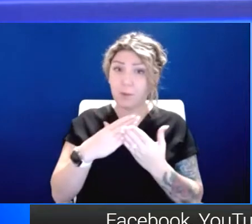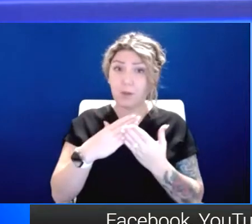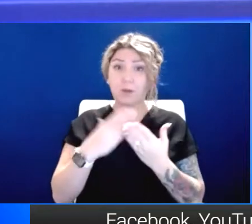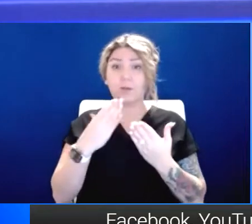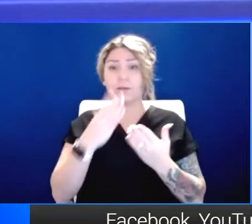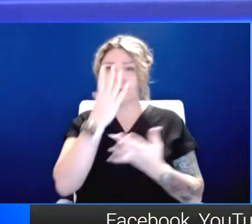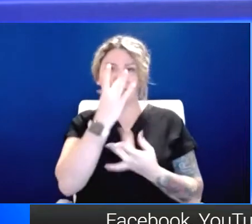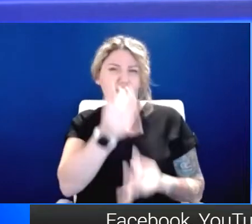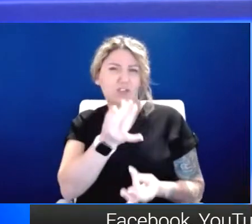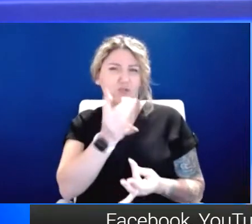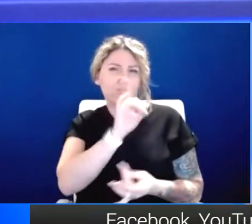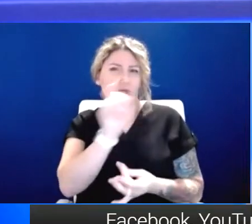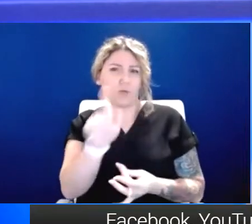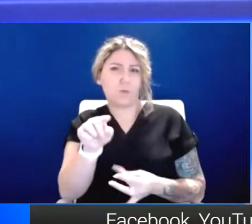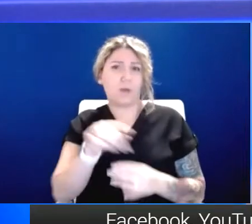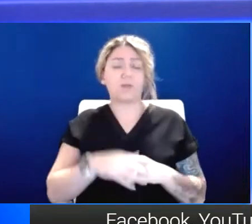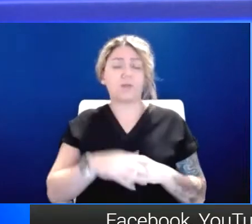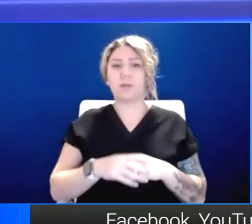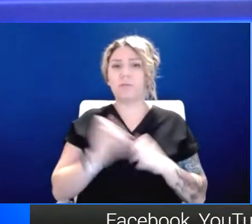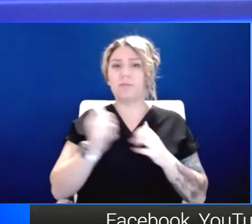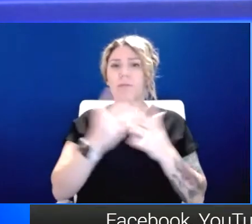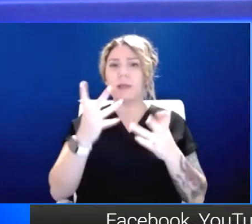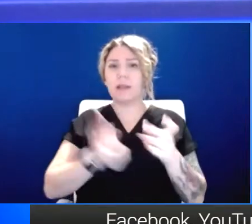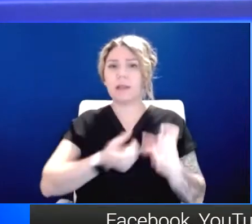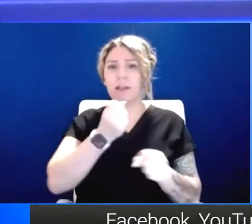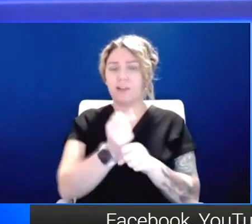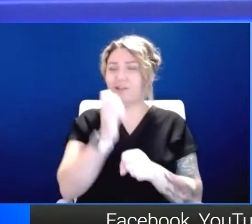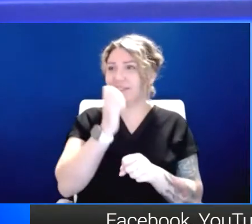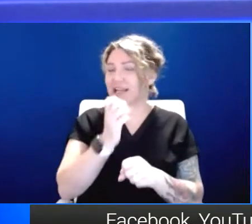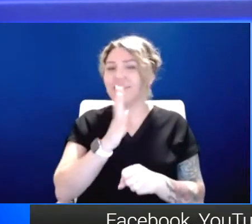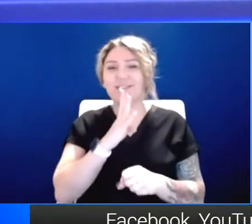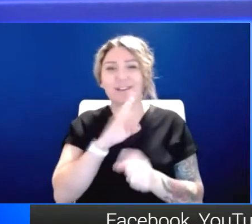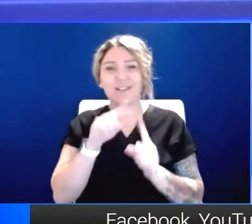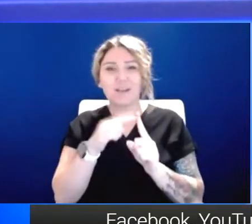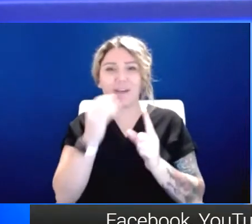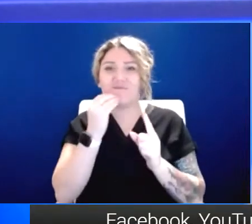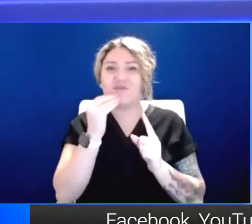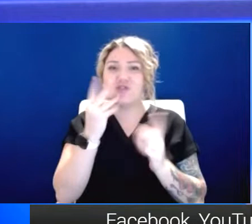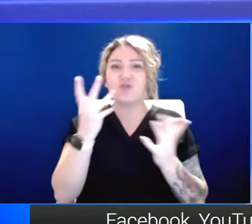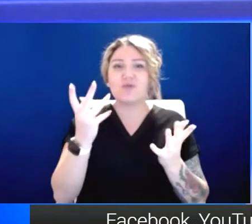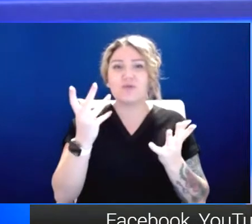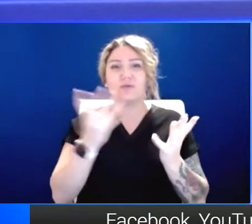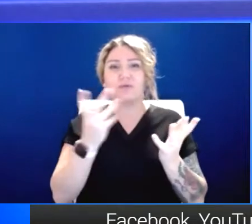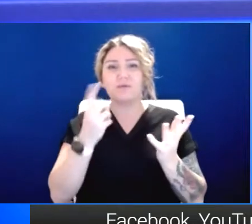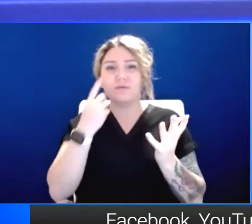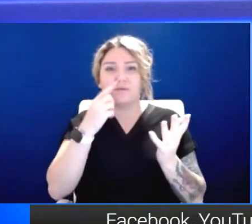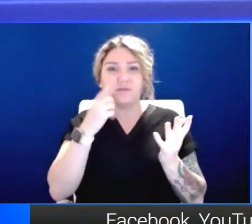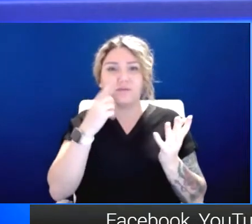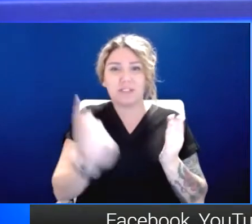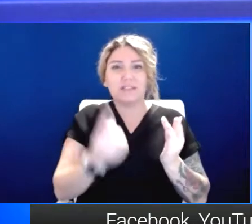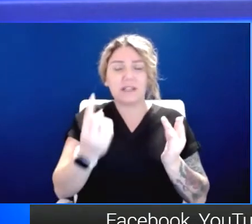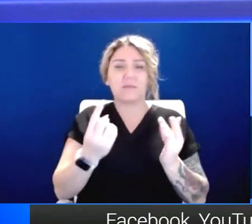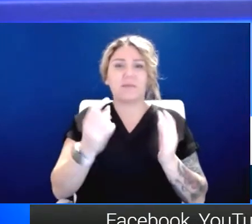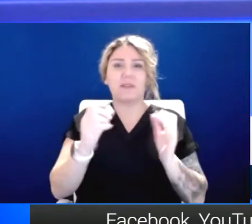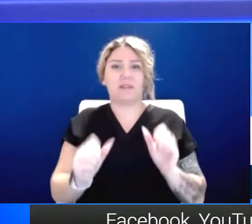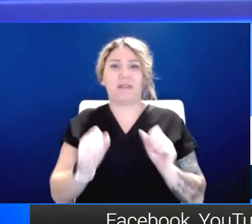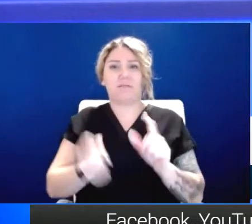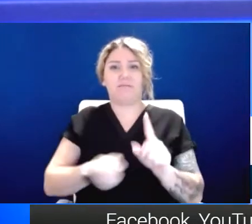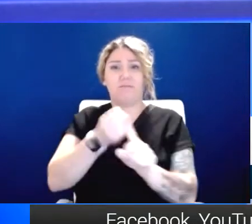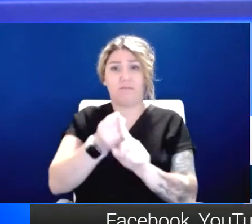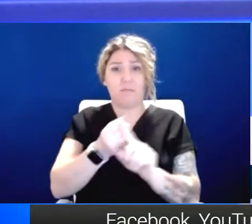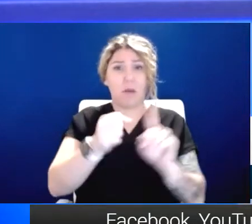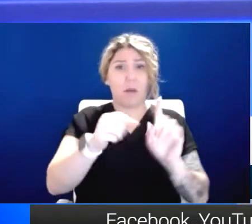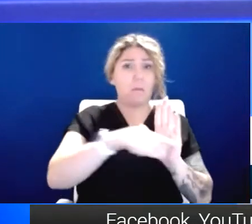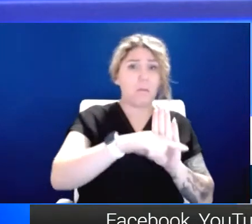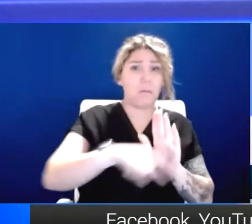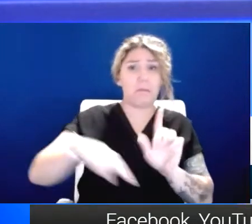interesting question, because for years we have not talked about food as a thing that can make a difference. But we are really